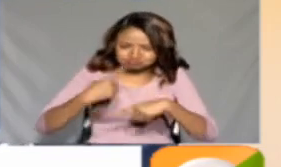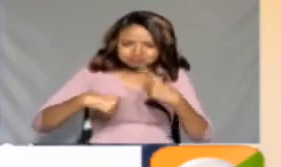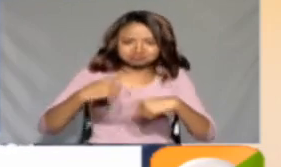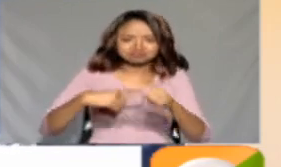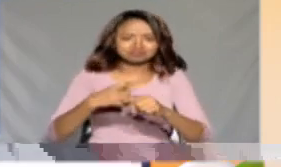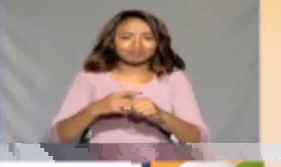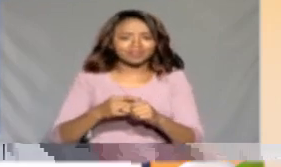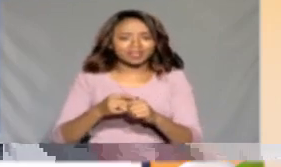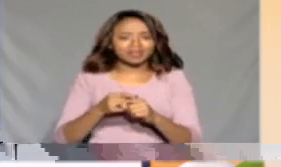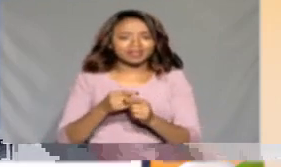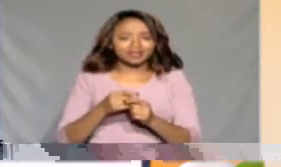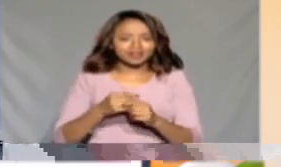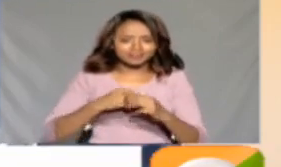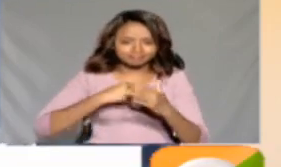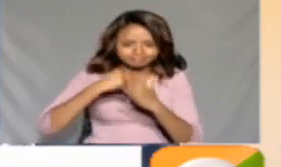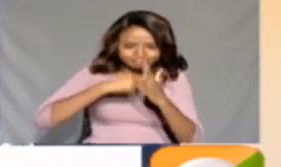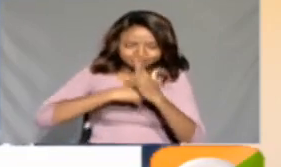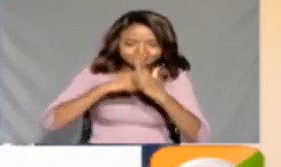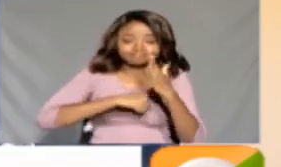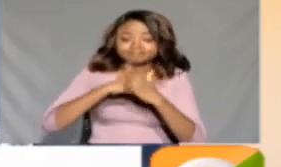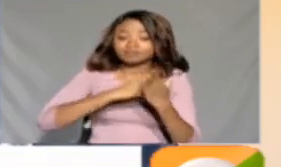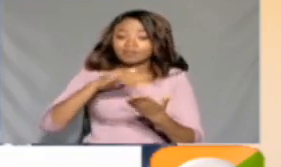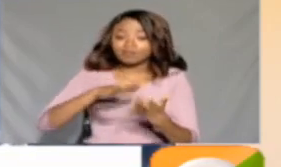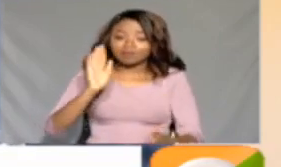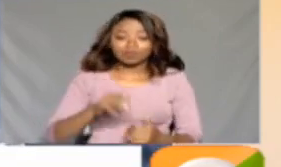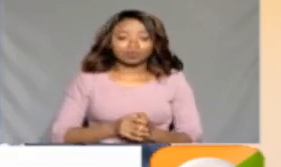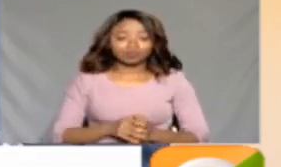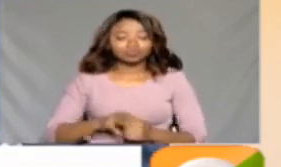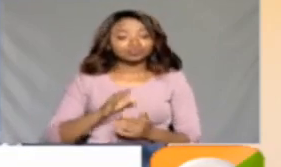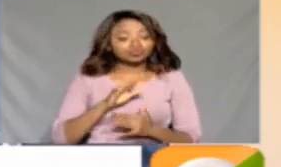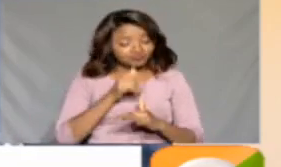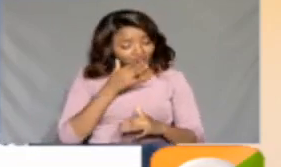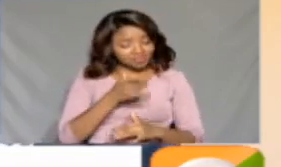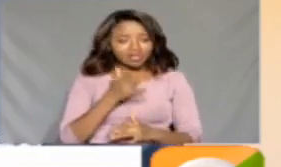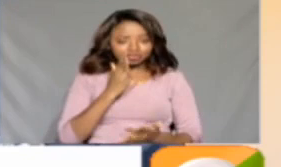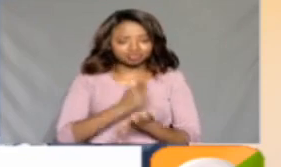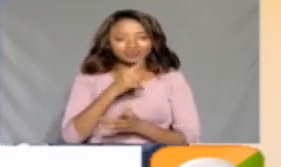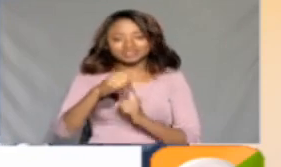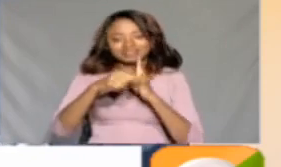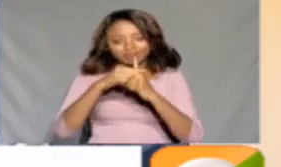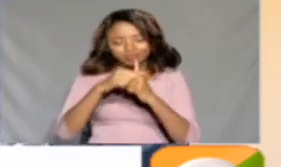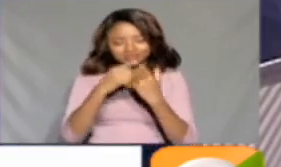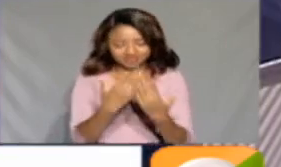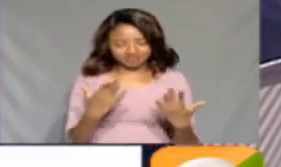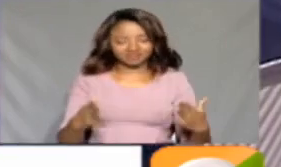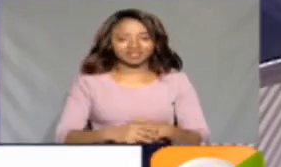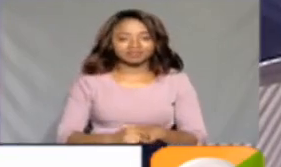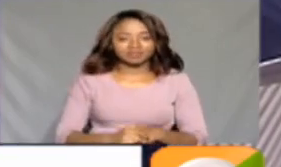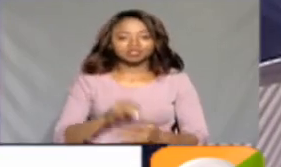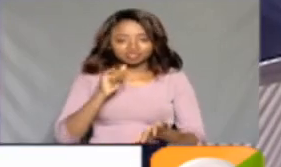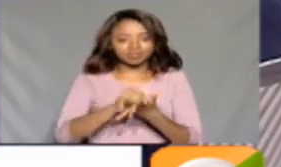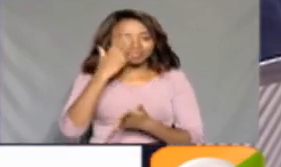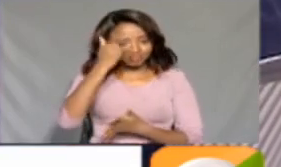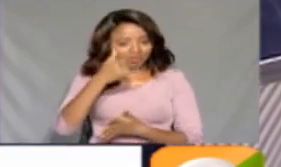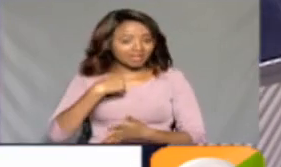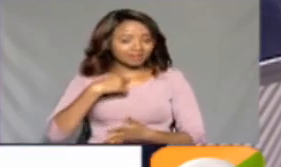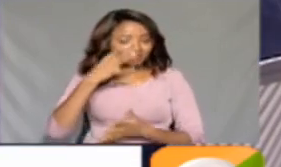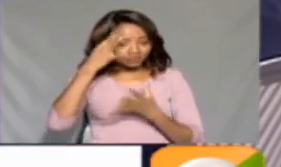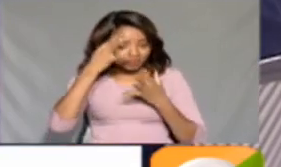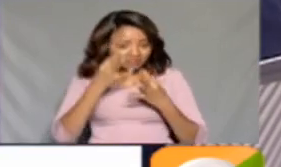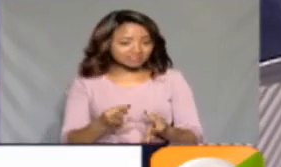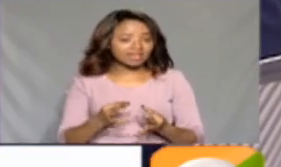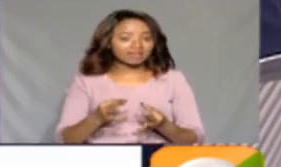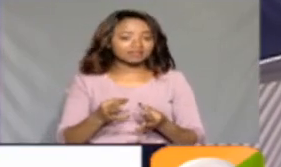the boundaries. And I think within that context, I think that's a fairly positive thing. And that is why you decided to... It's not why we